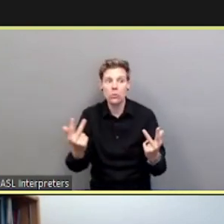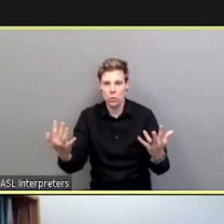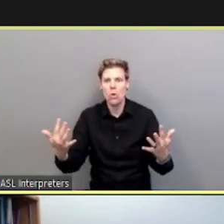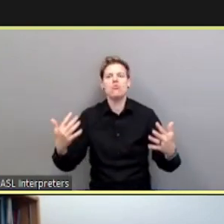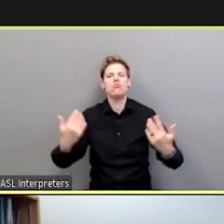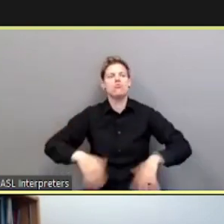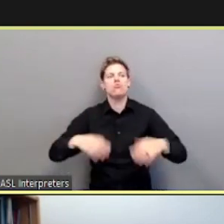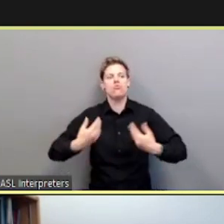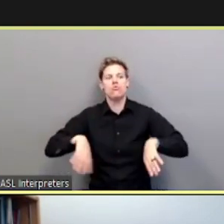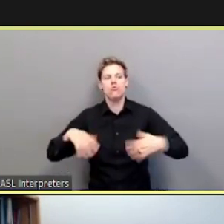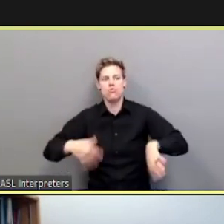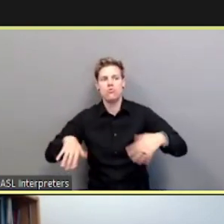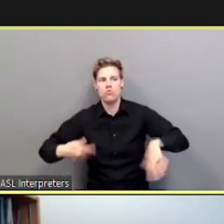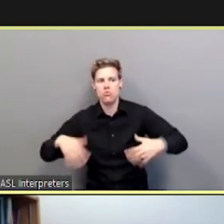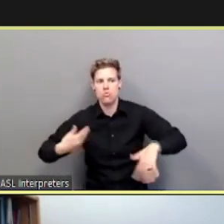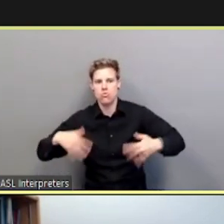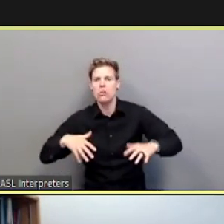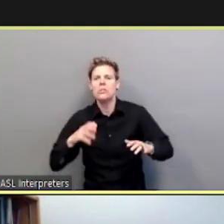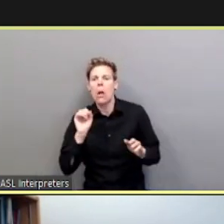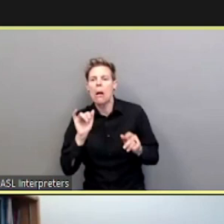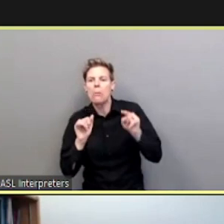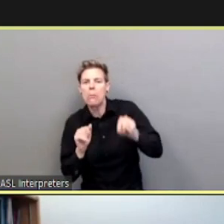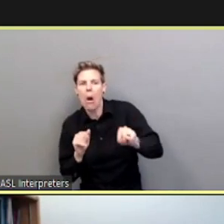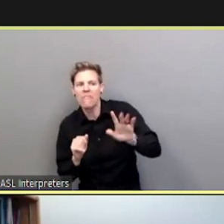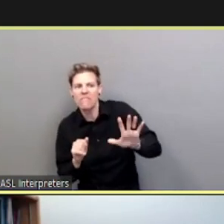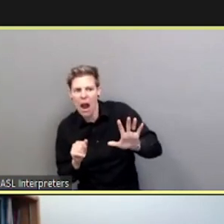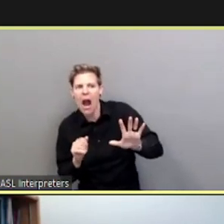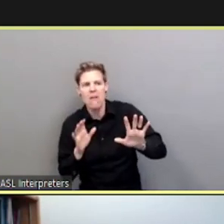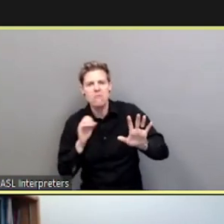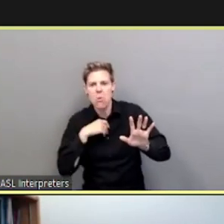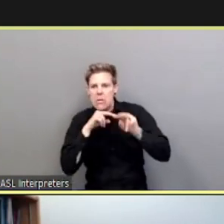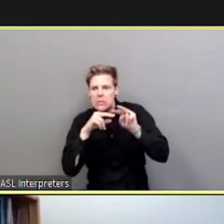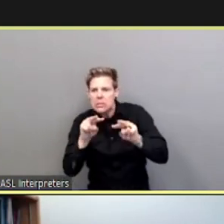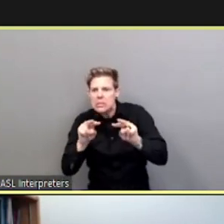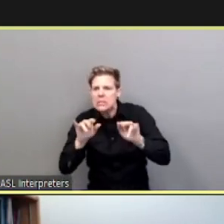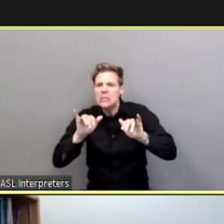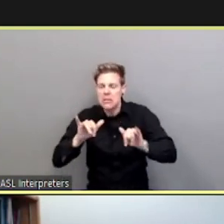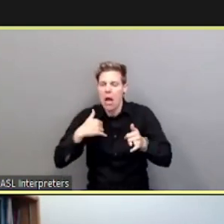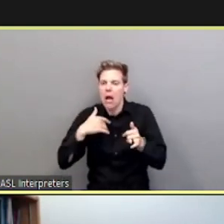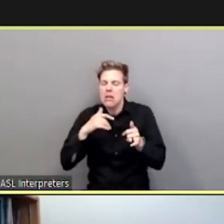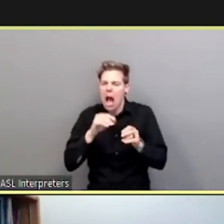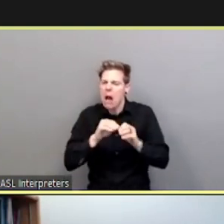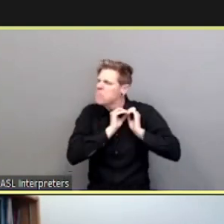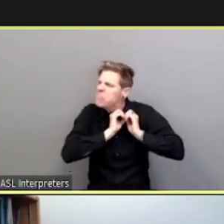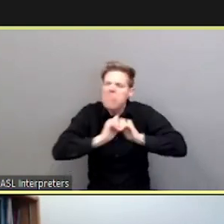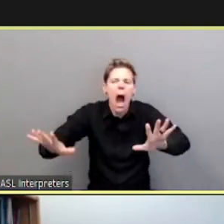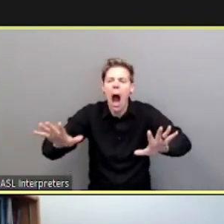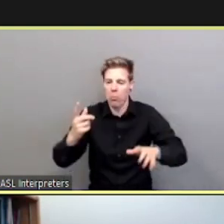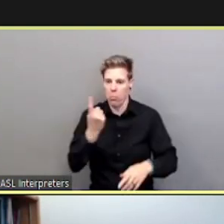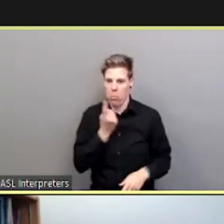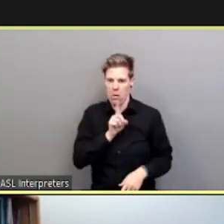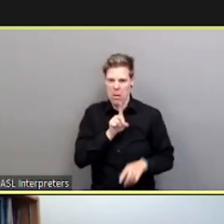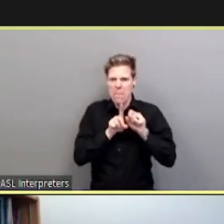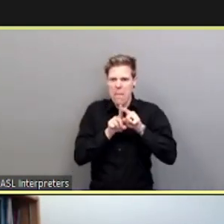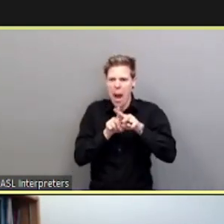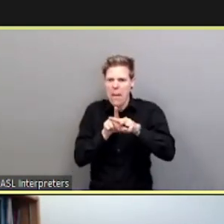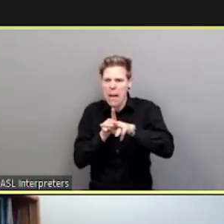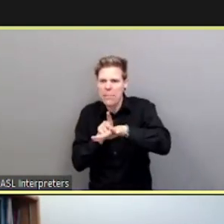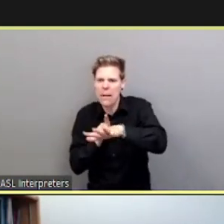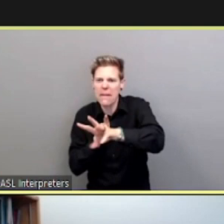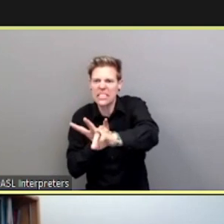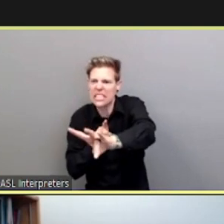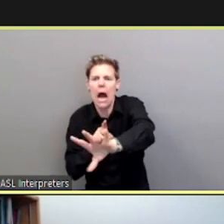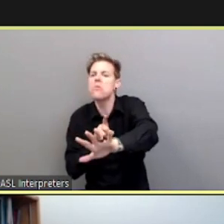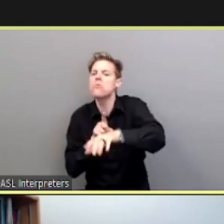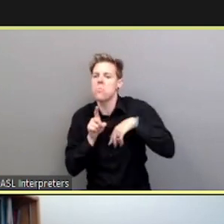that that the spread will be slower and cases will decline. So again, this is a move in the right direction. We're